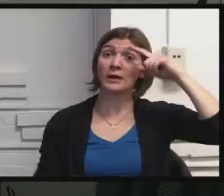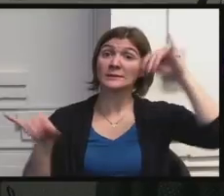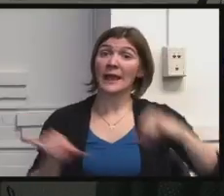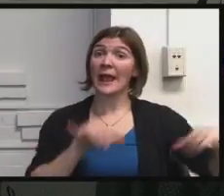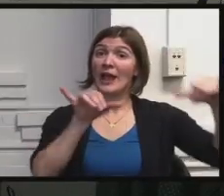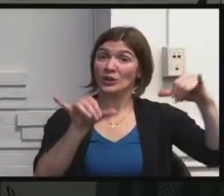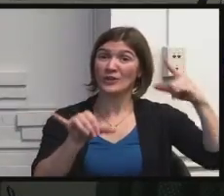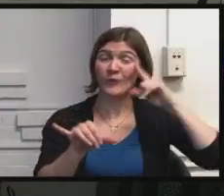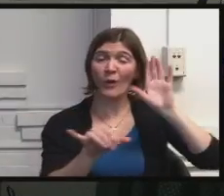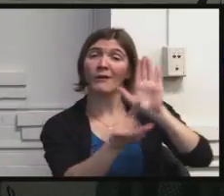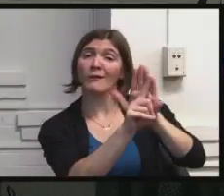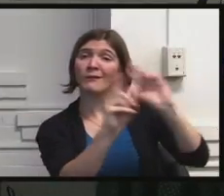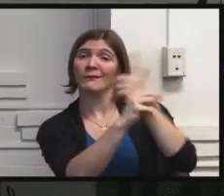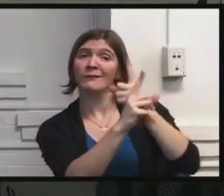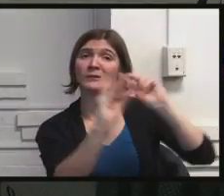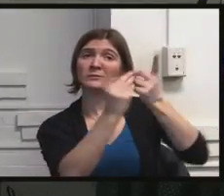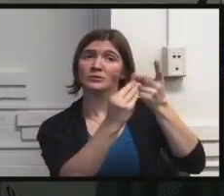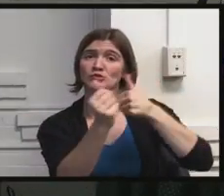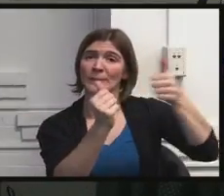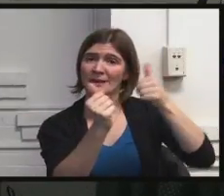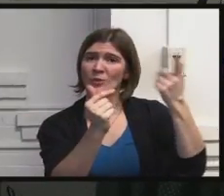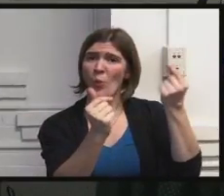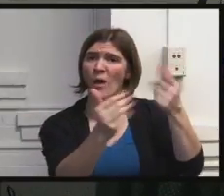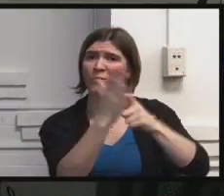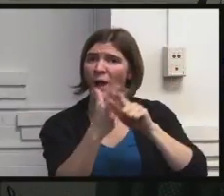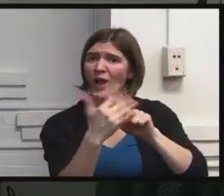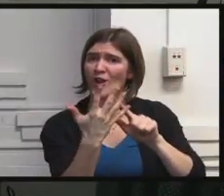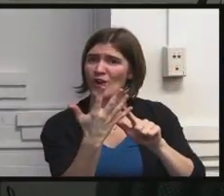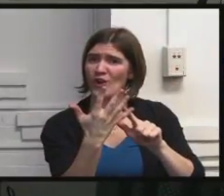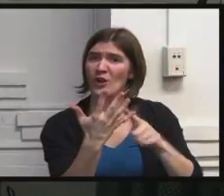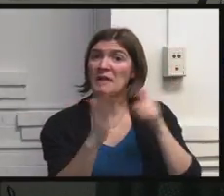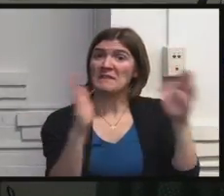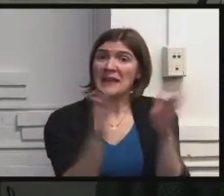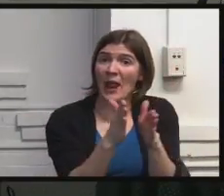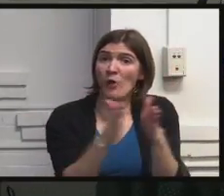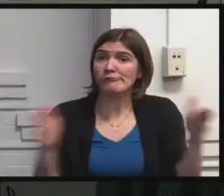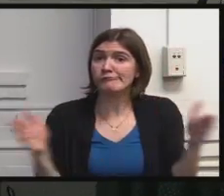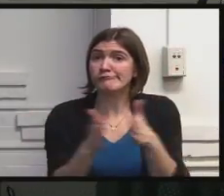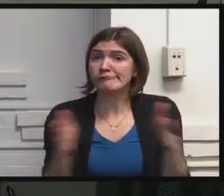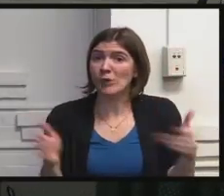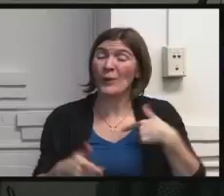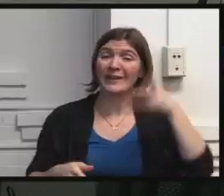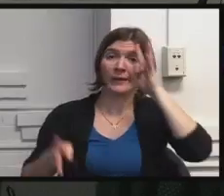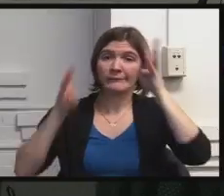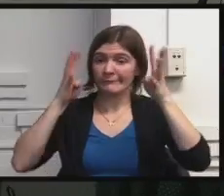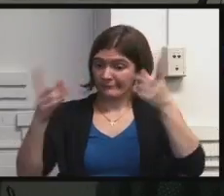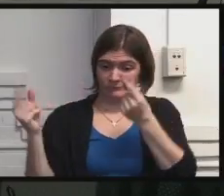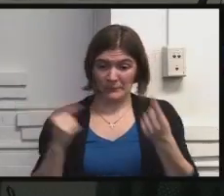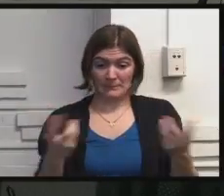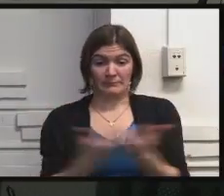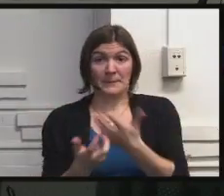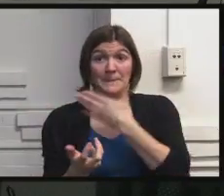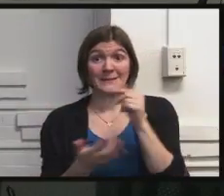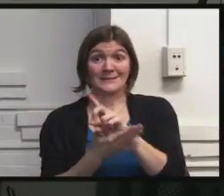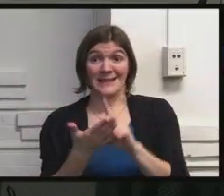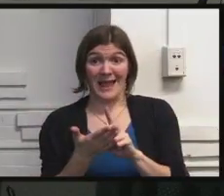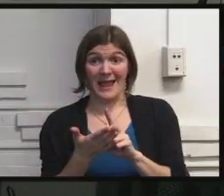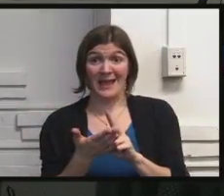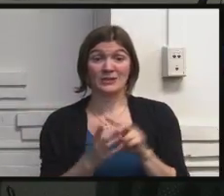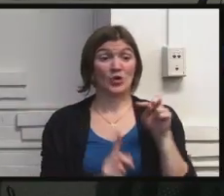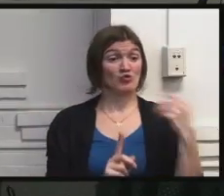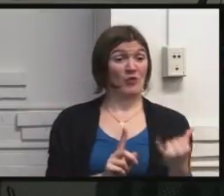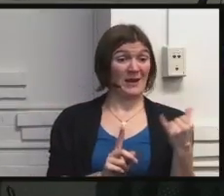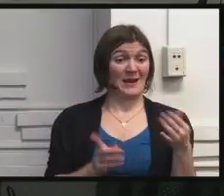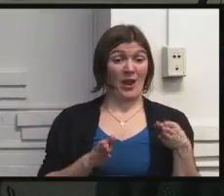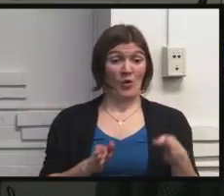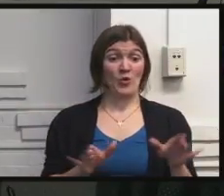AADT, the roadway classification. We come up with lane widths and shoulder widths and all sorts of different things. So when you compare